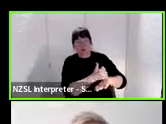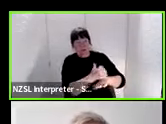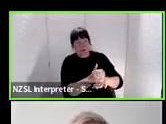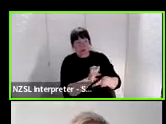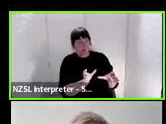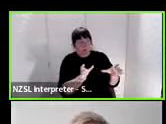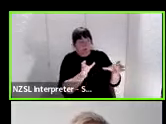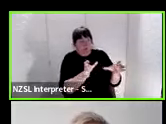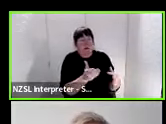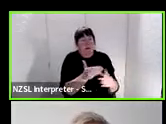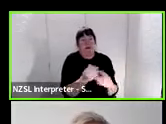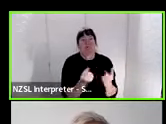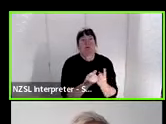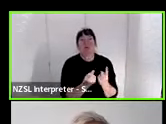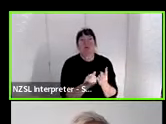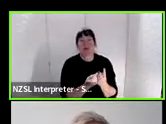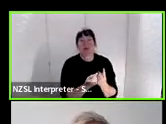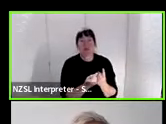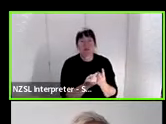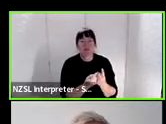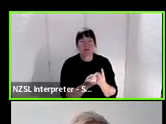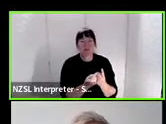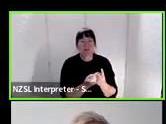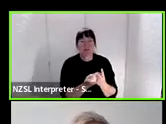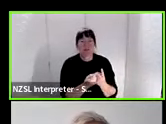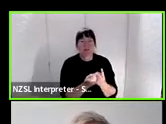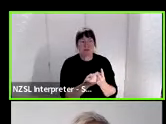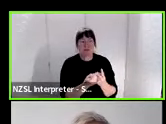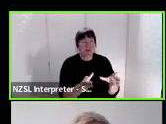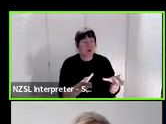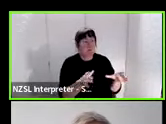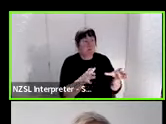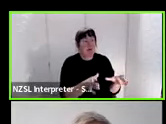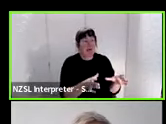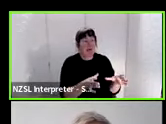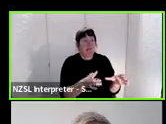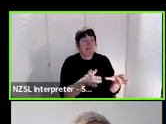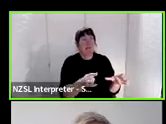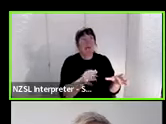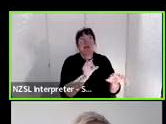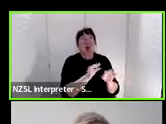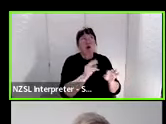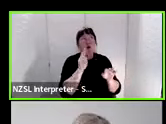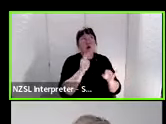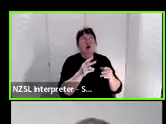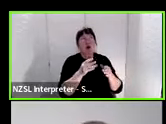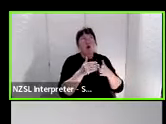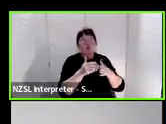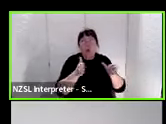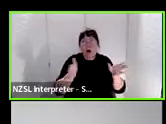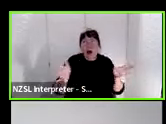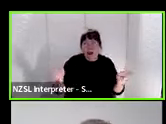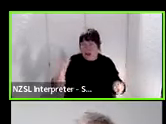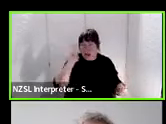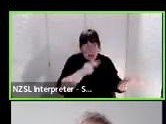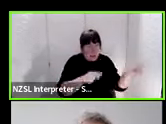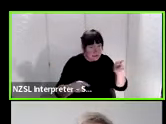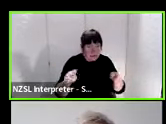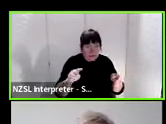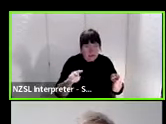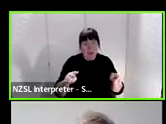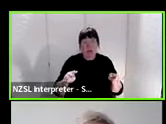accessible things, they also fail to do a wider look. I know certainly in our own